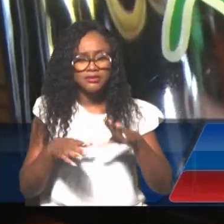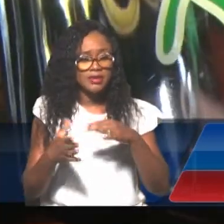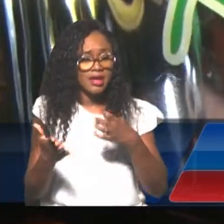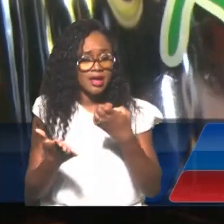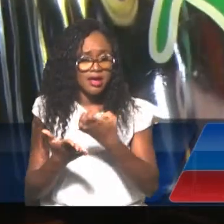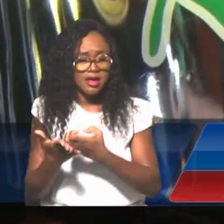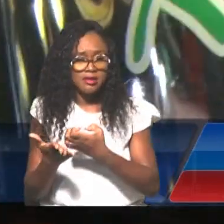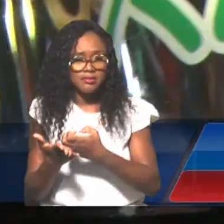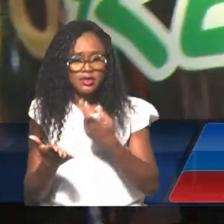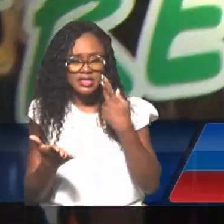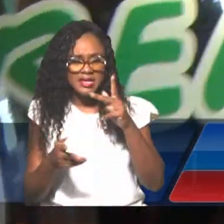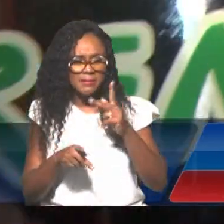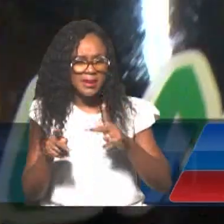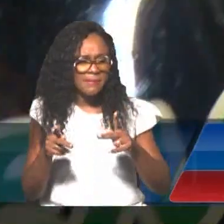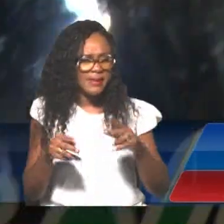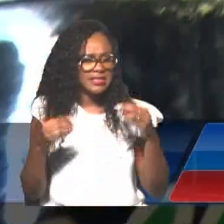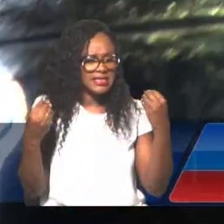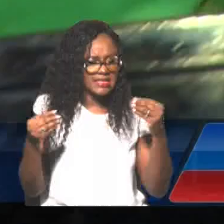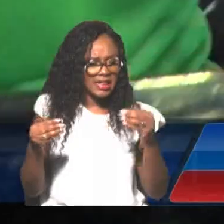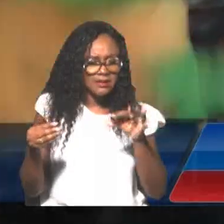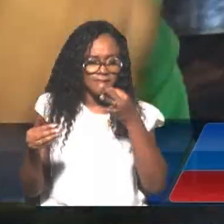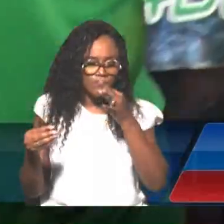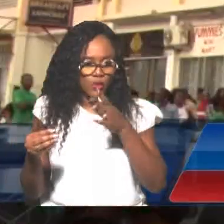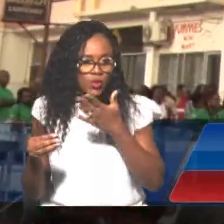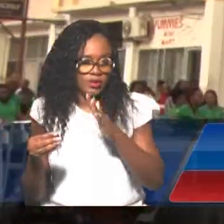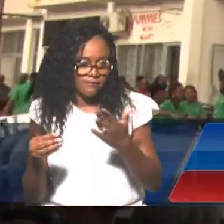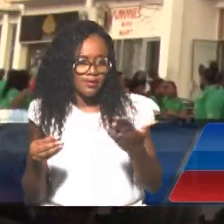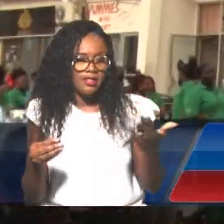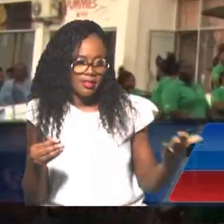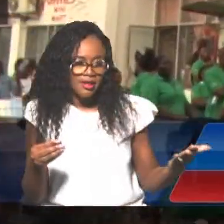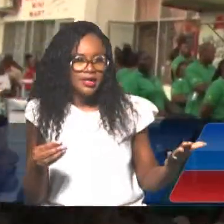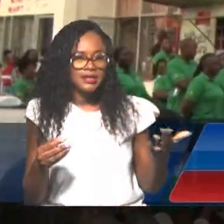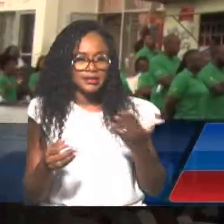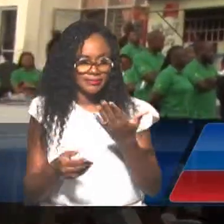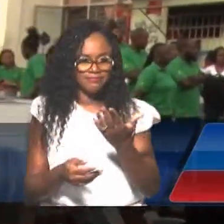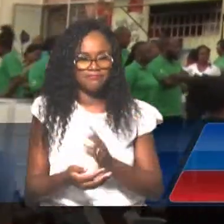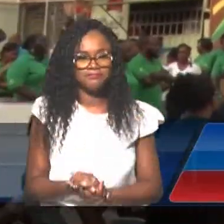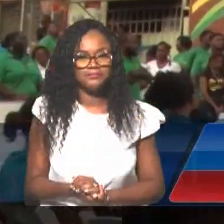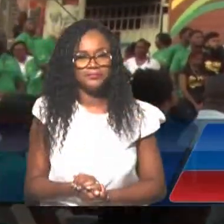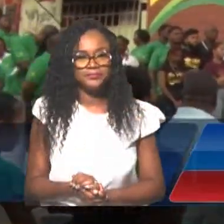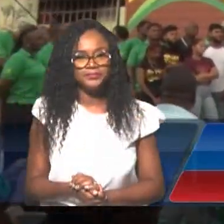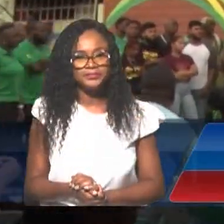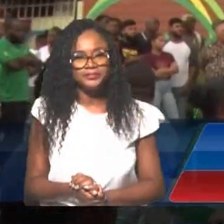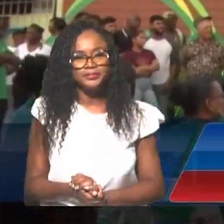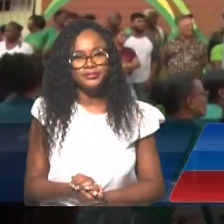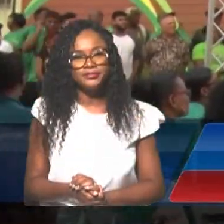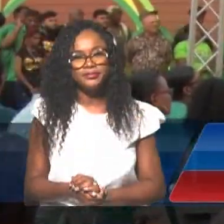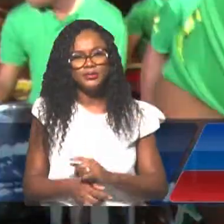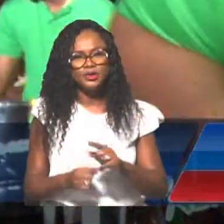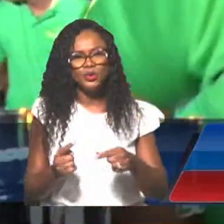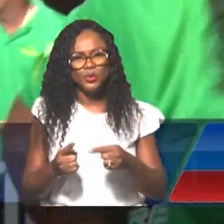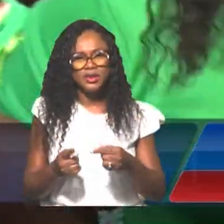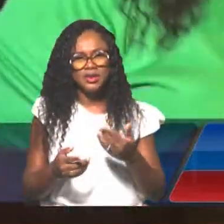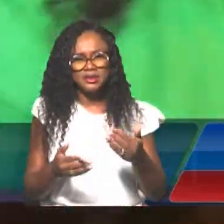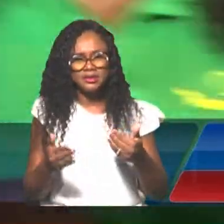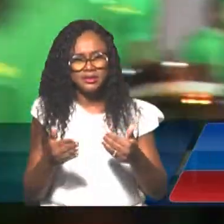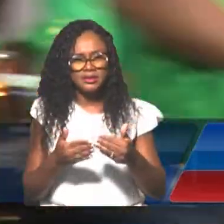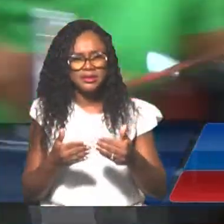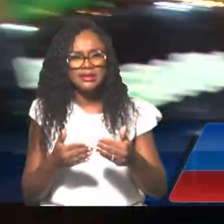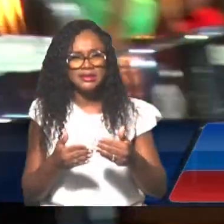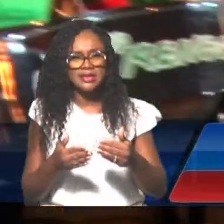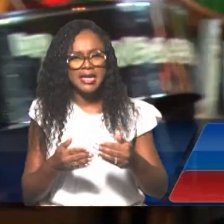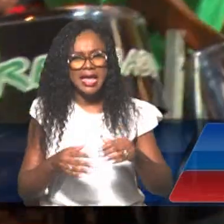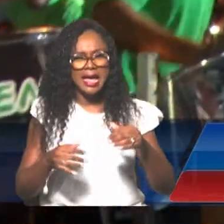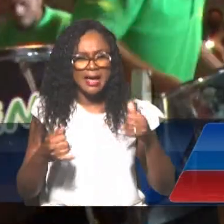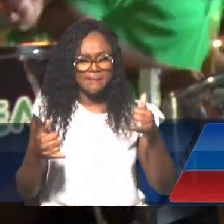pan as well. You see those vendors and that normally would not get an opportunity to make significant sales or whatever. When they're around the pan yard and they're players